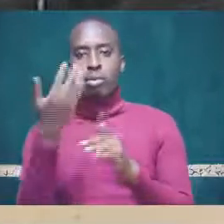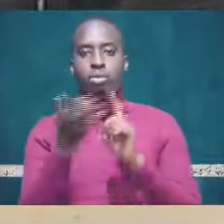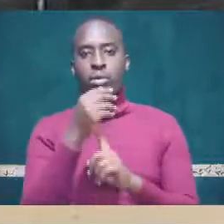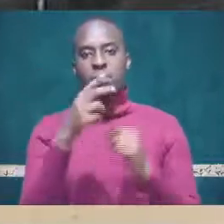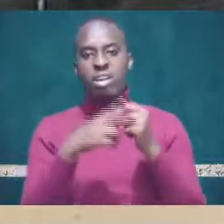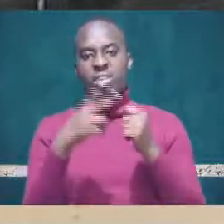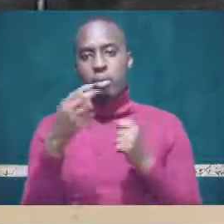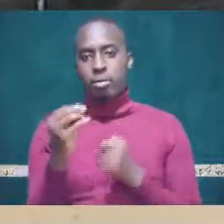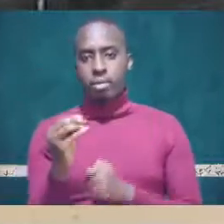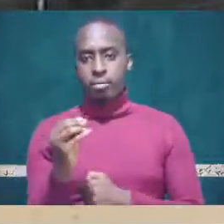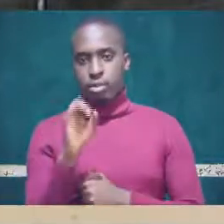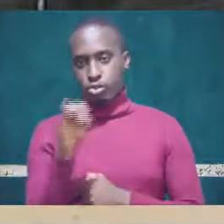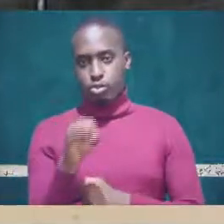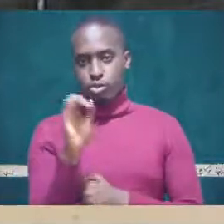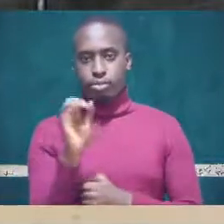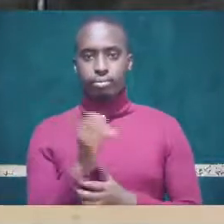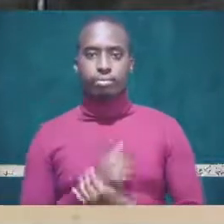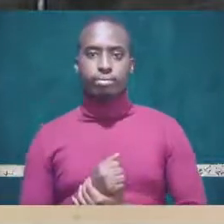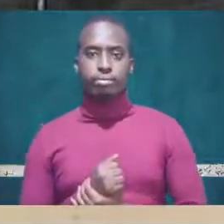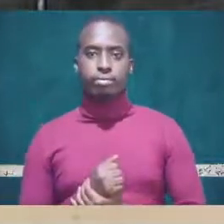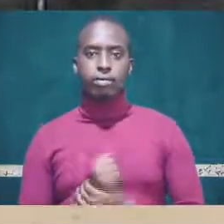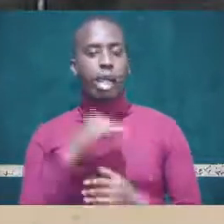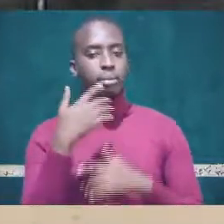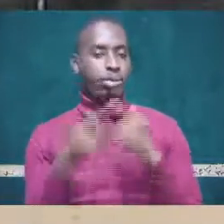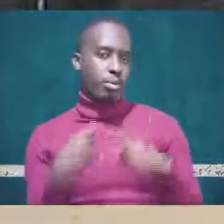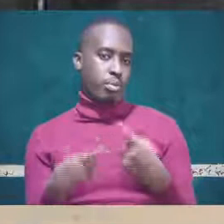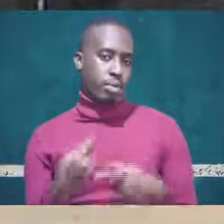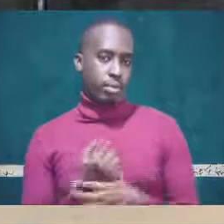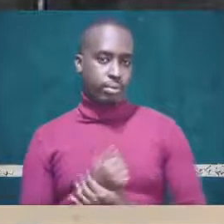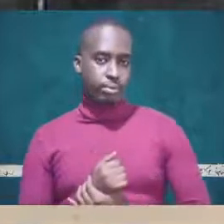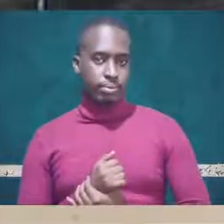joules. Okay? Then we continue.